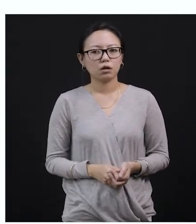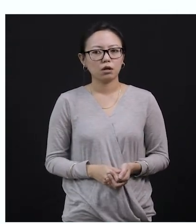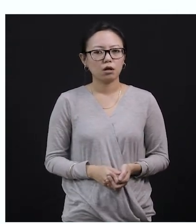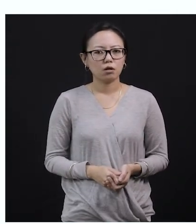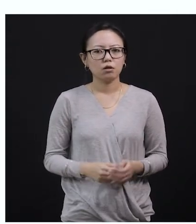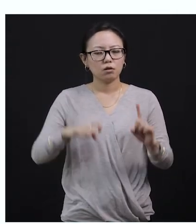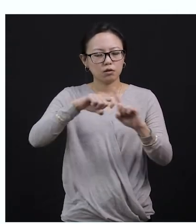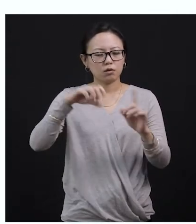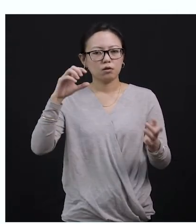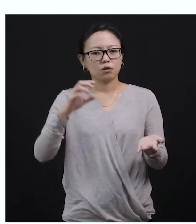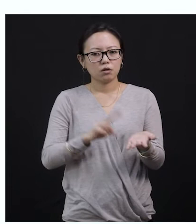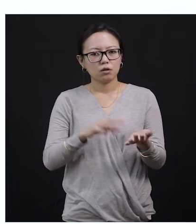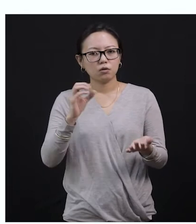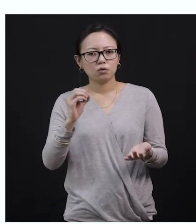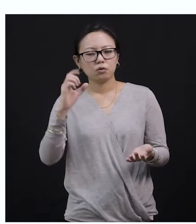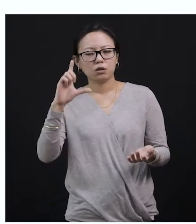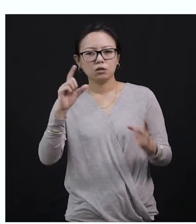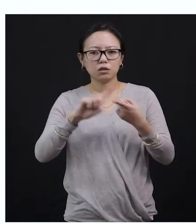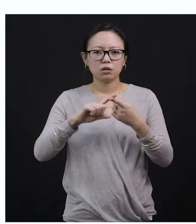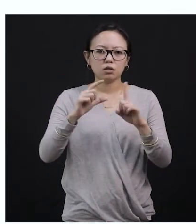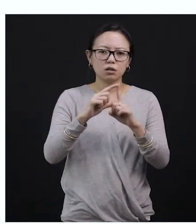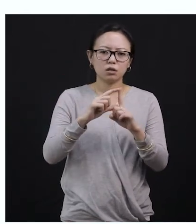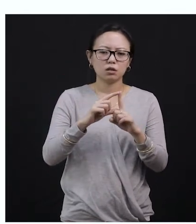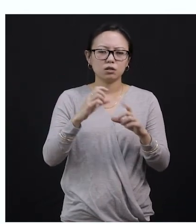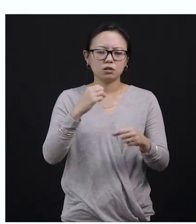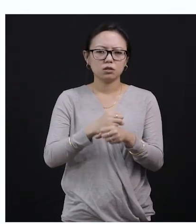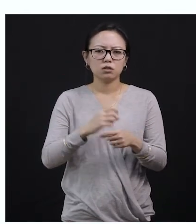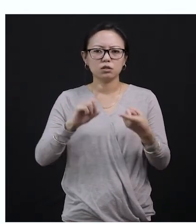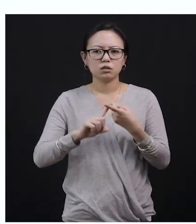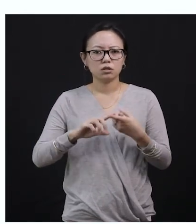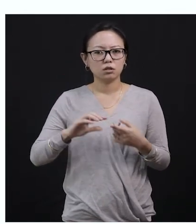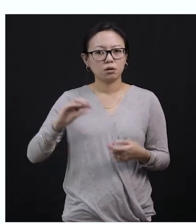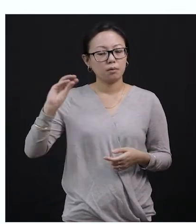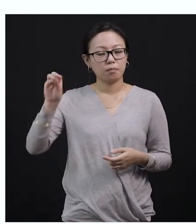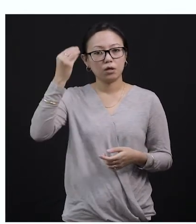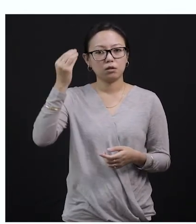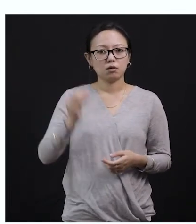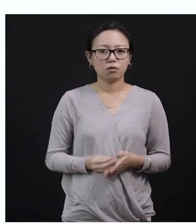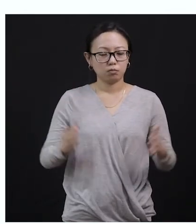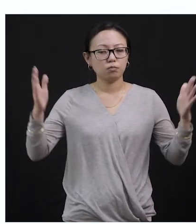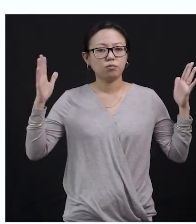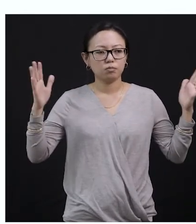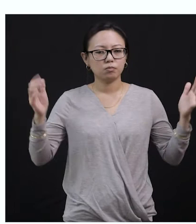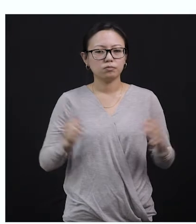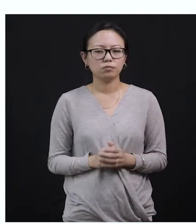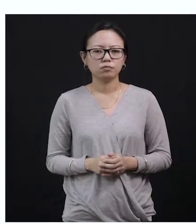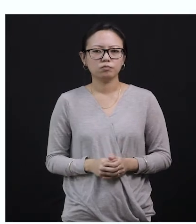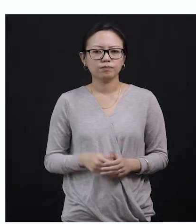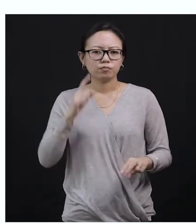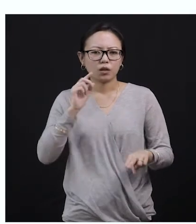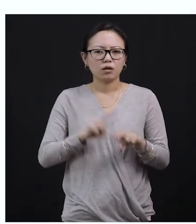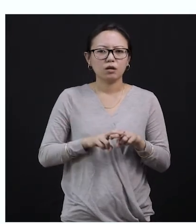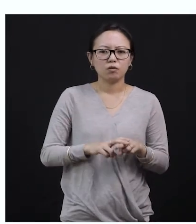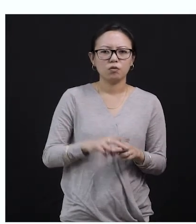just remain in one place, their knowledge will not grow, right? But when they go and connect with other areas, they